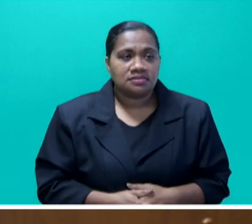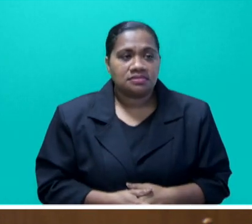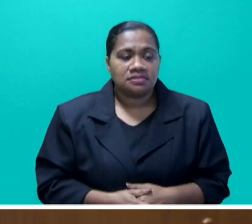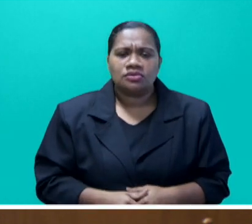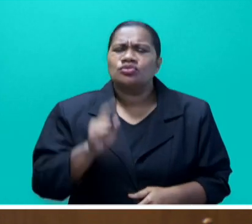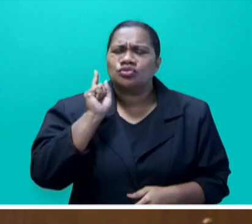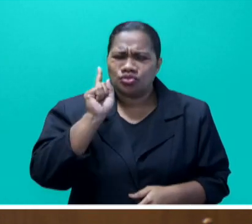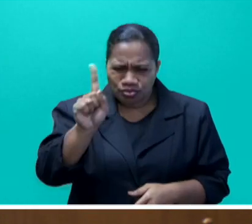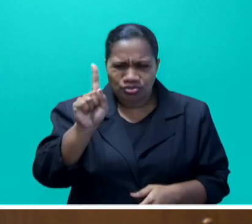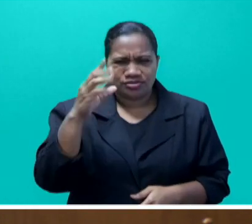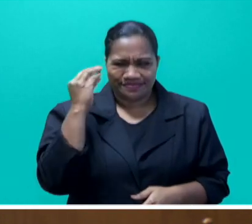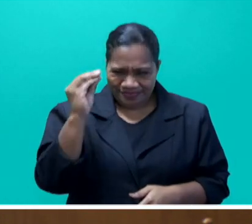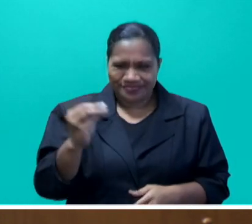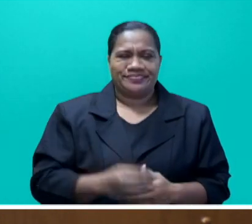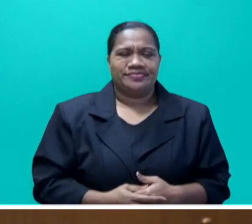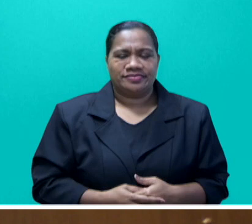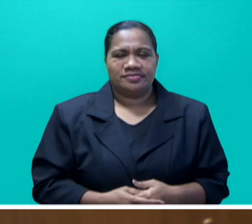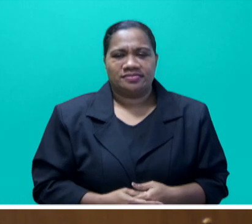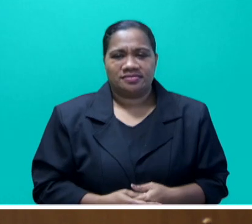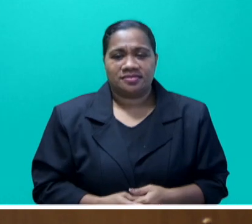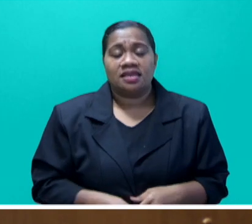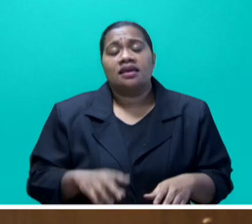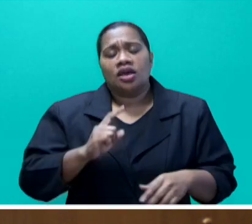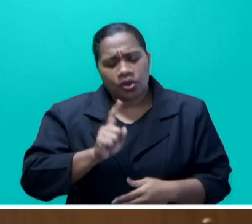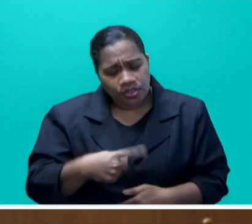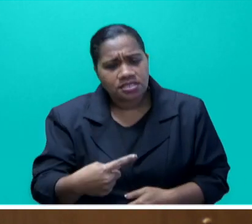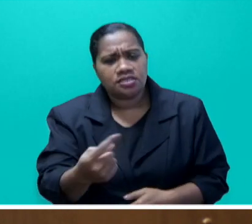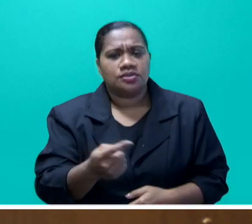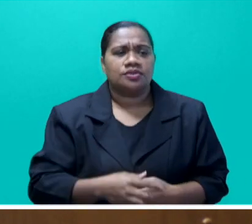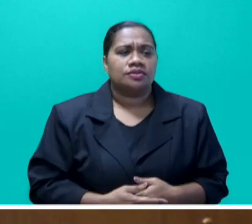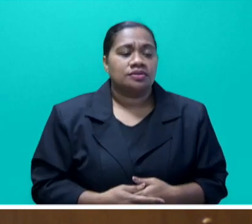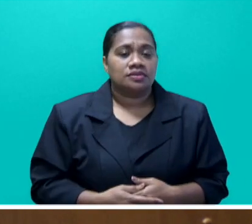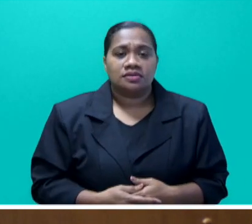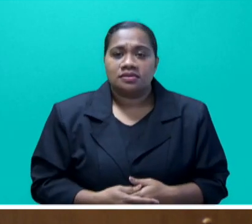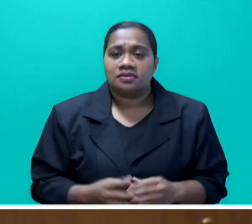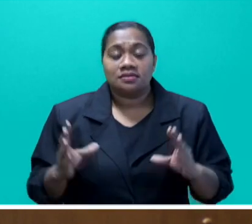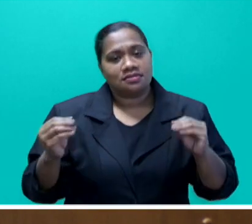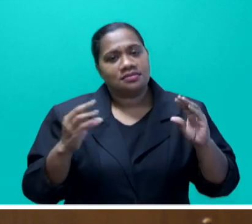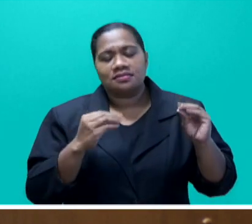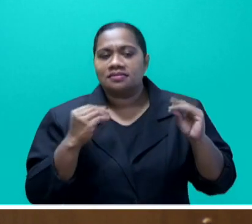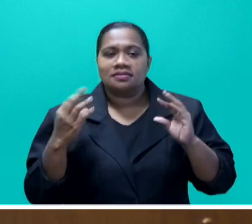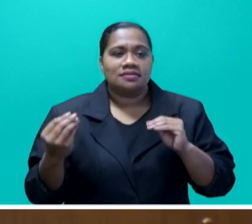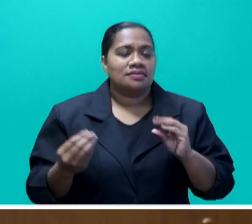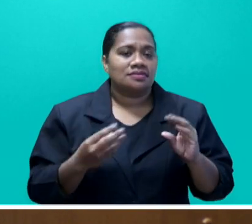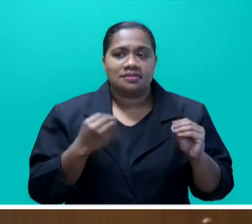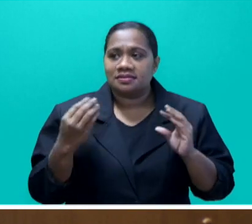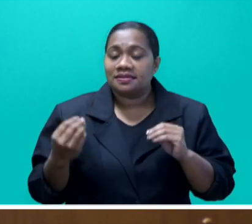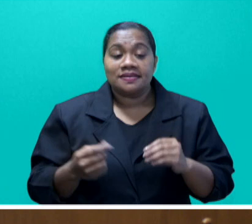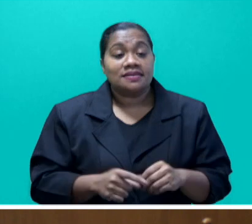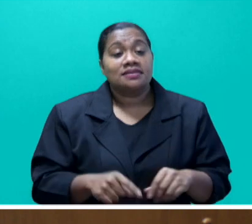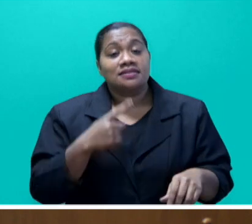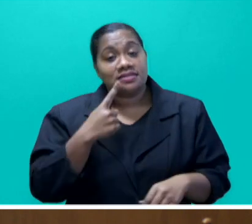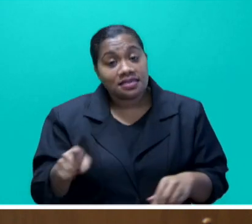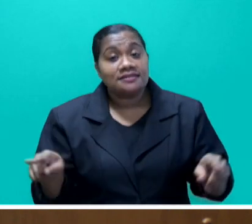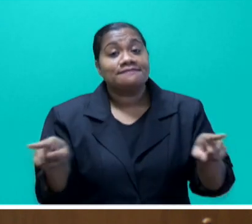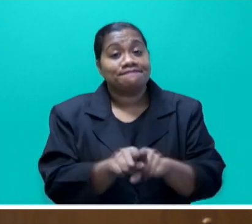shush, 2015, who are Prime continuously Minister, singing the same old song you and refuse to form misleading the the